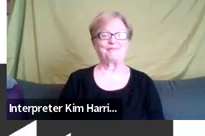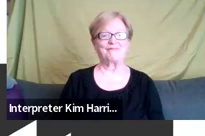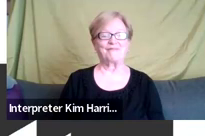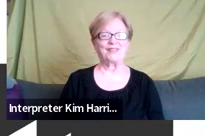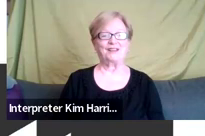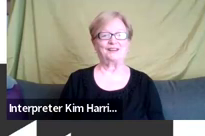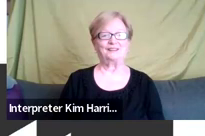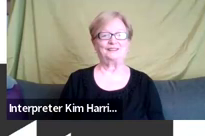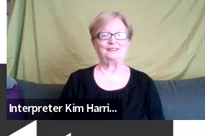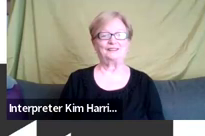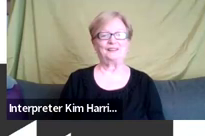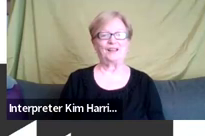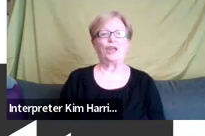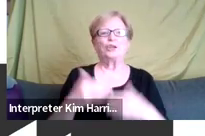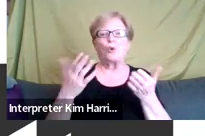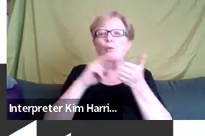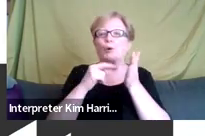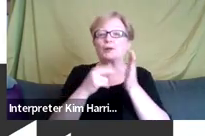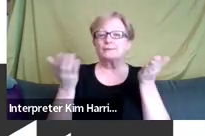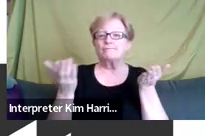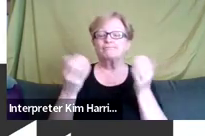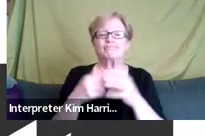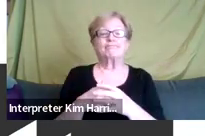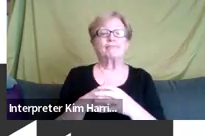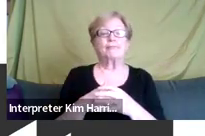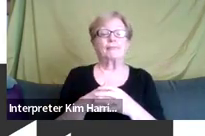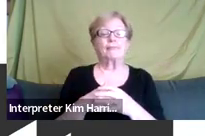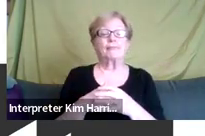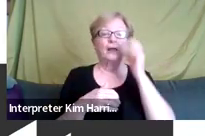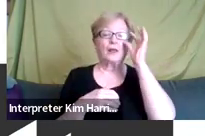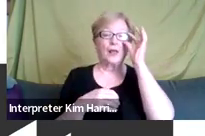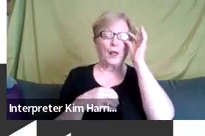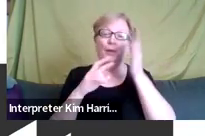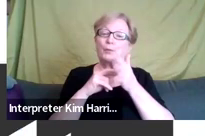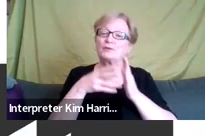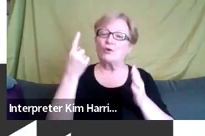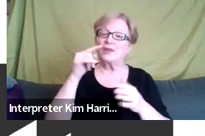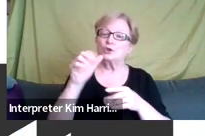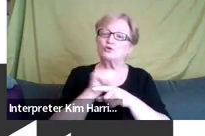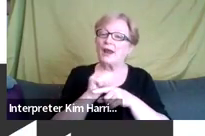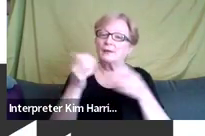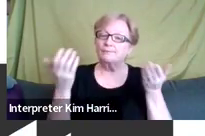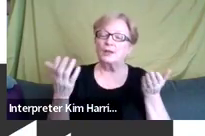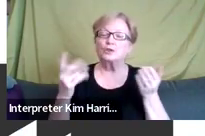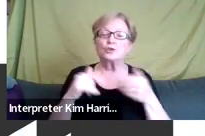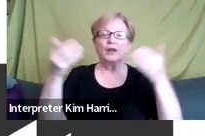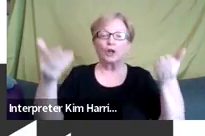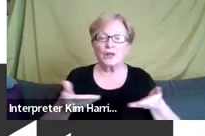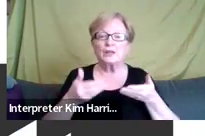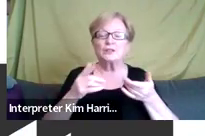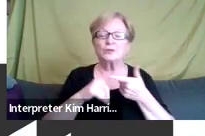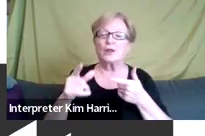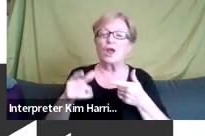So the purpose, I'll continue with the purpose of this training is to give an introduction into the concepts